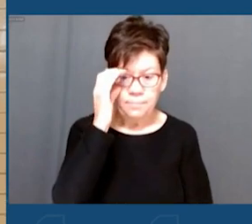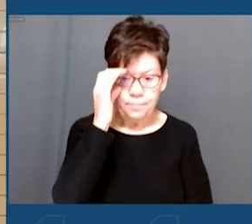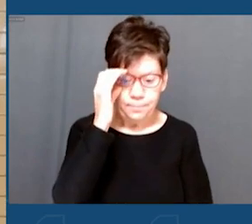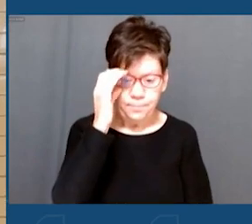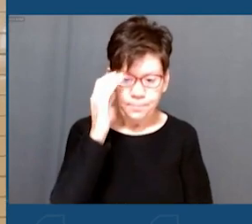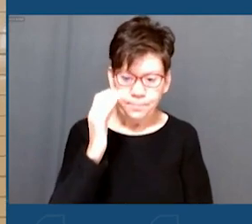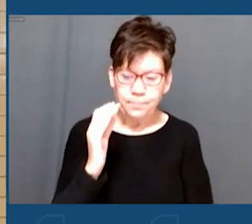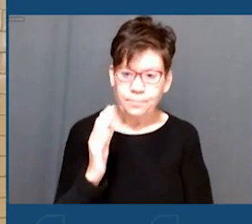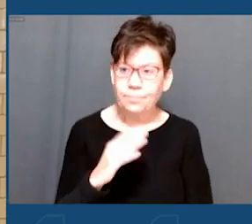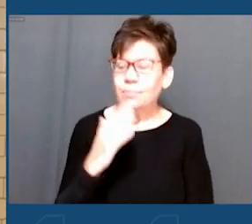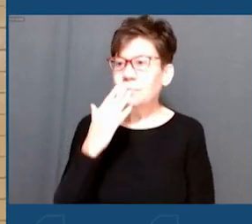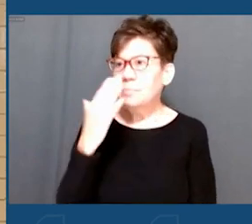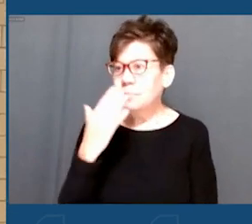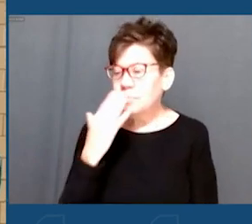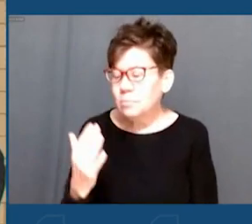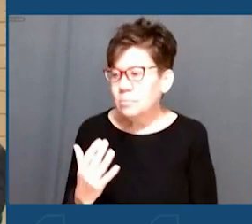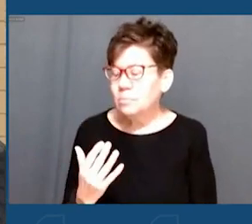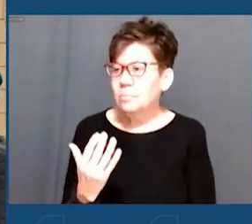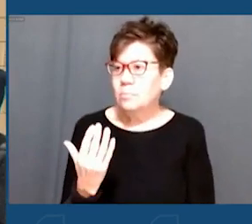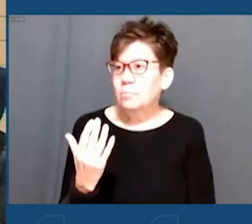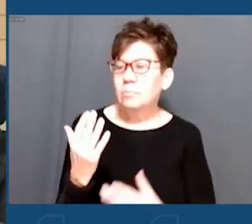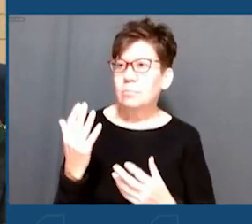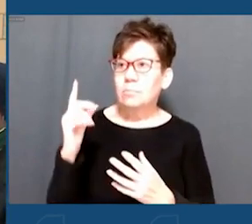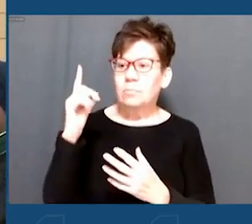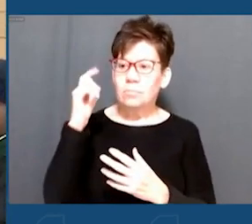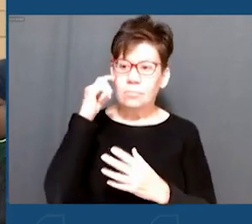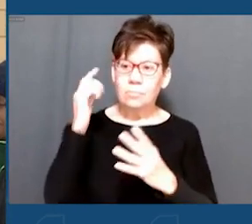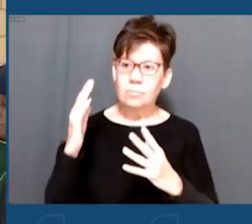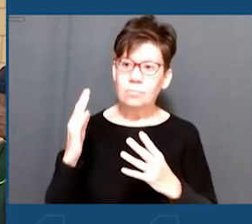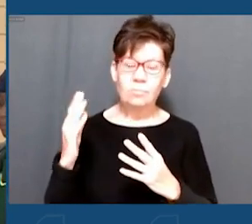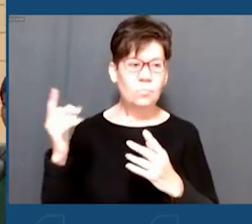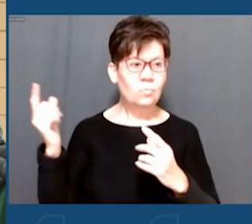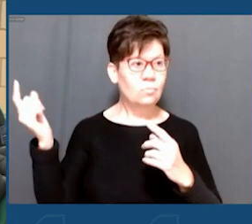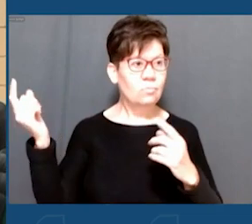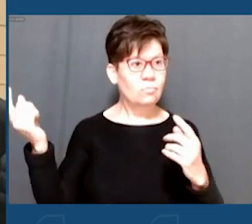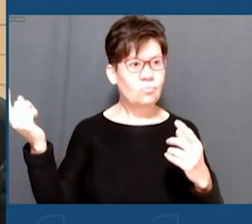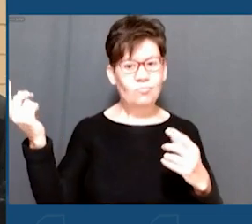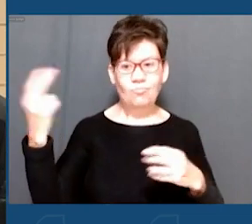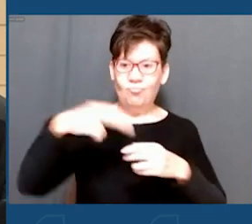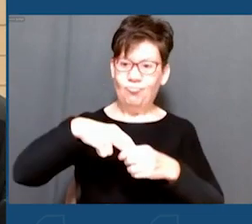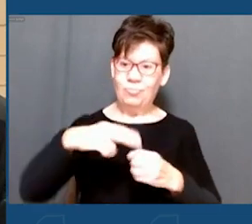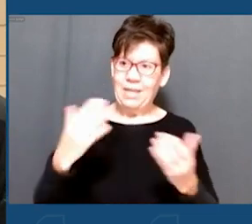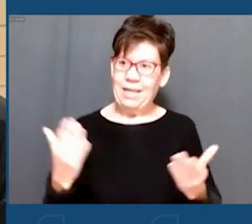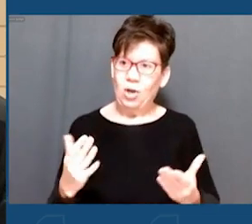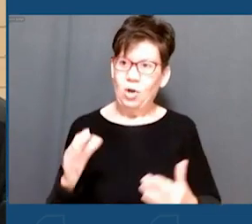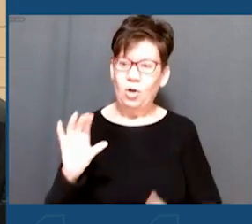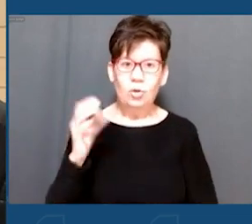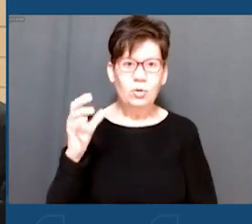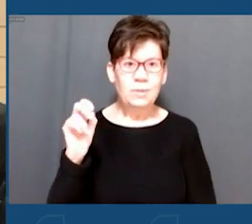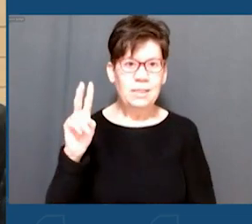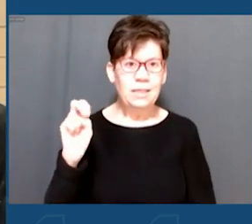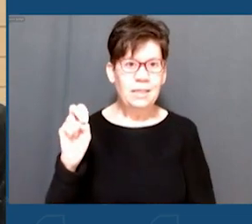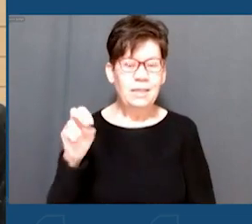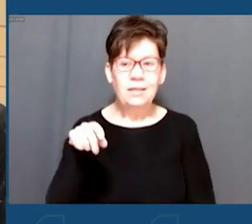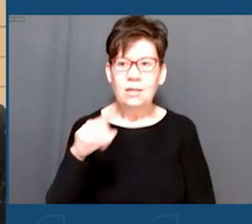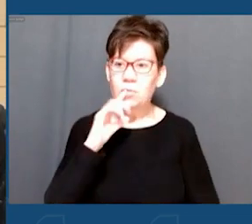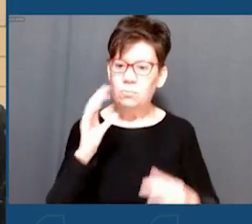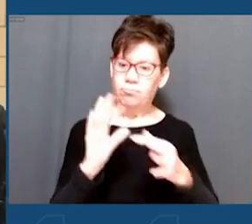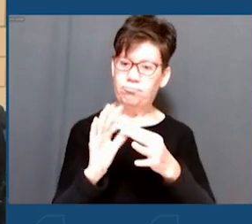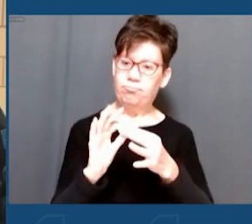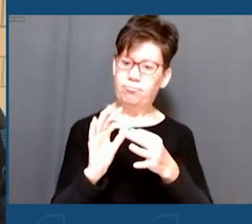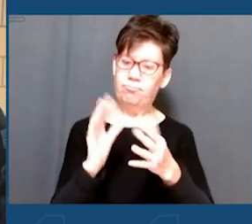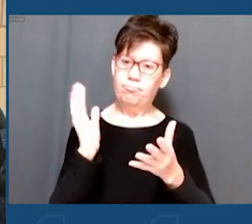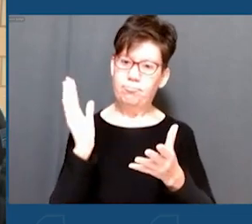Thank you so much, Governor, for joining us here on Christmas Eve to speak to our residents. The governor didn't just come and take pictures.